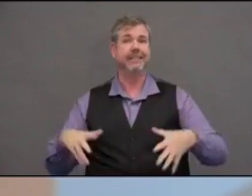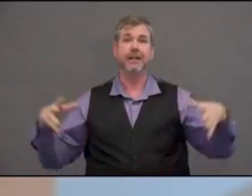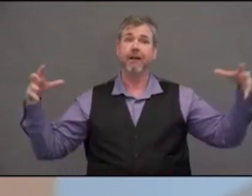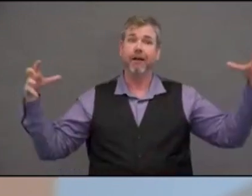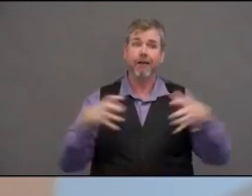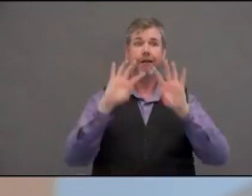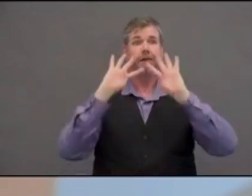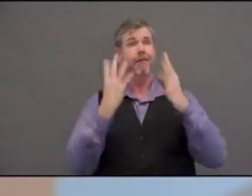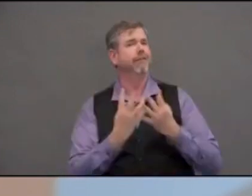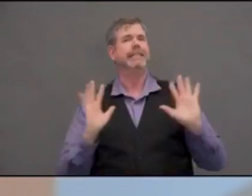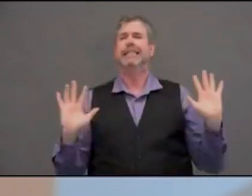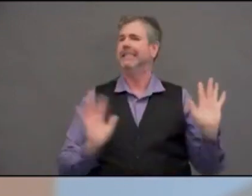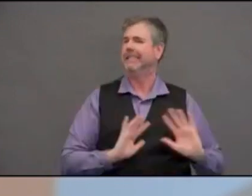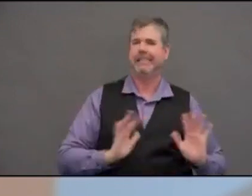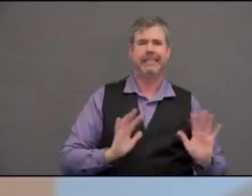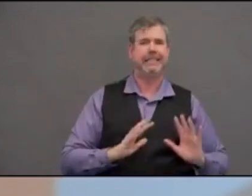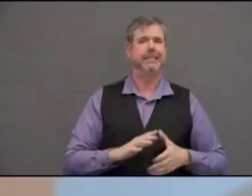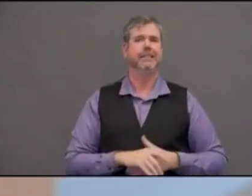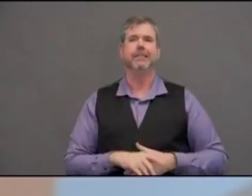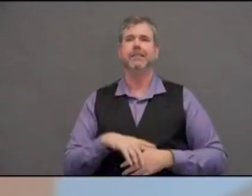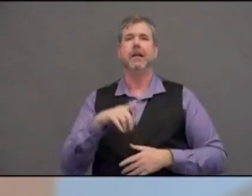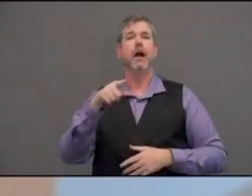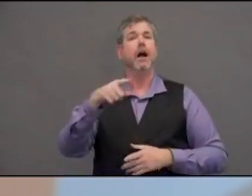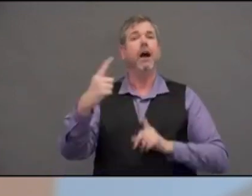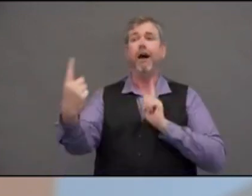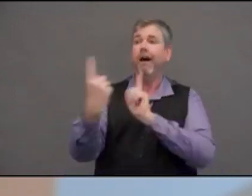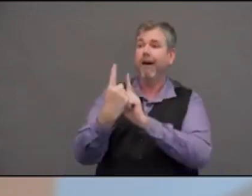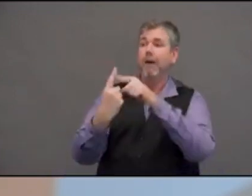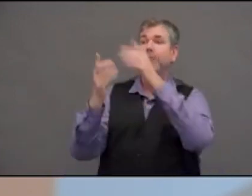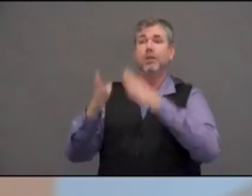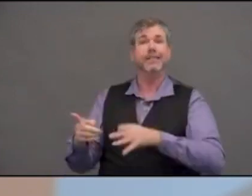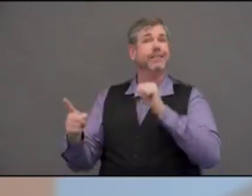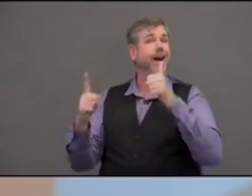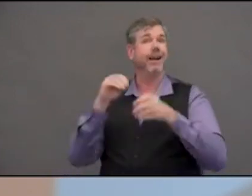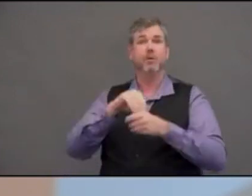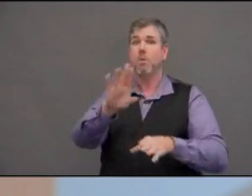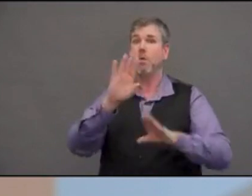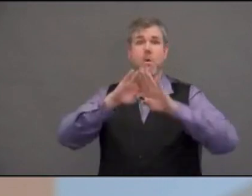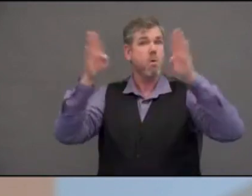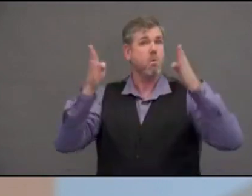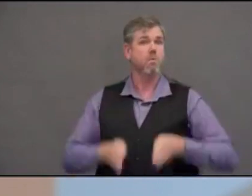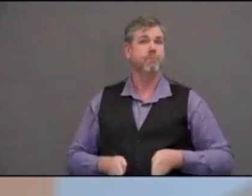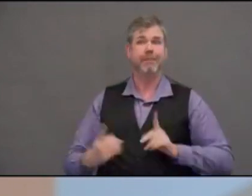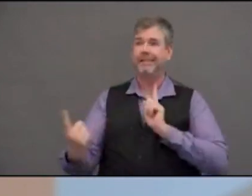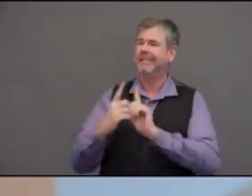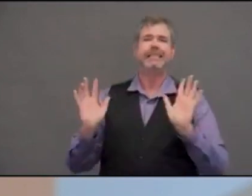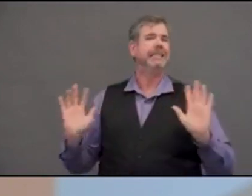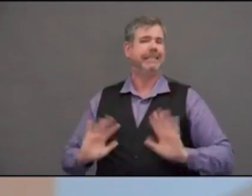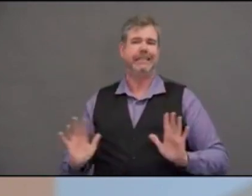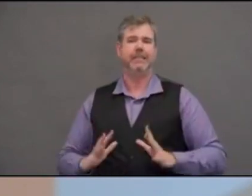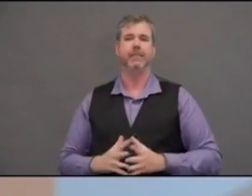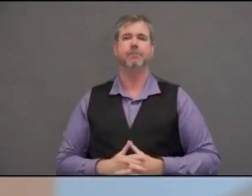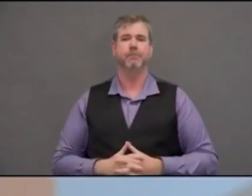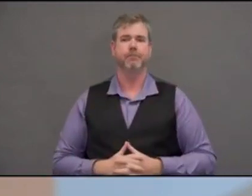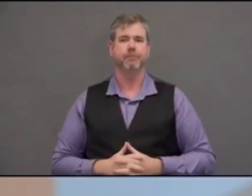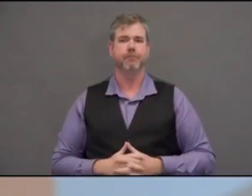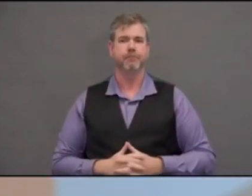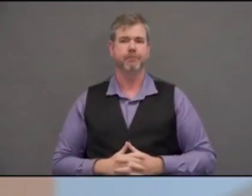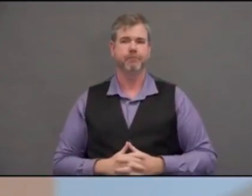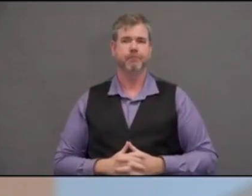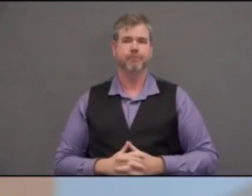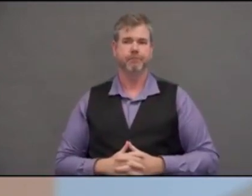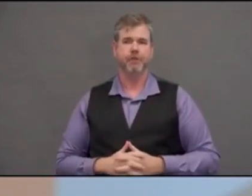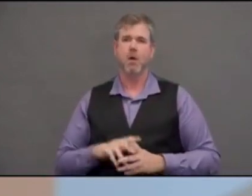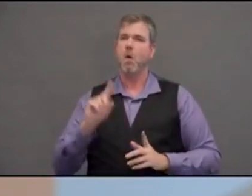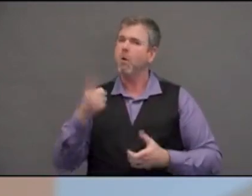not in your household groups. Also try to reduce even your essential activities to reduce contacts where possible. We know that